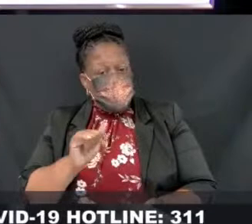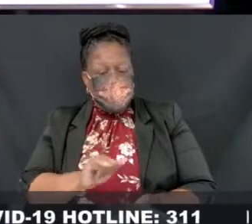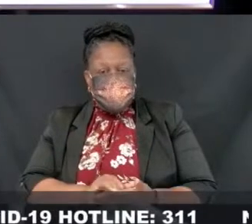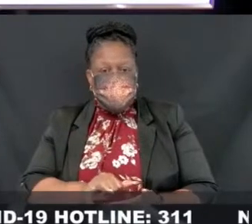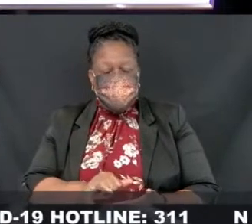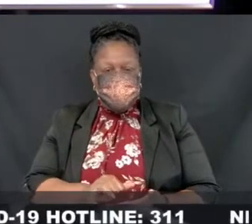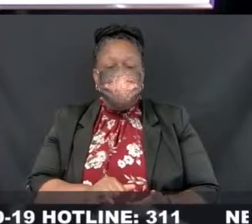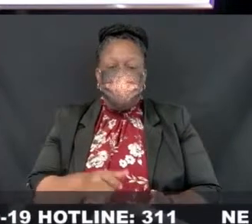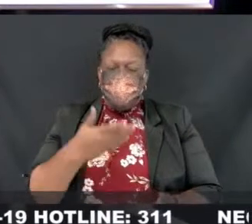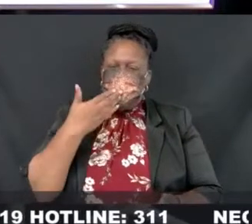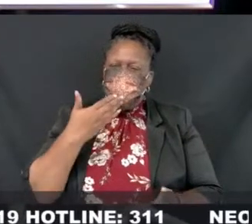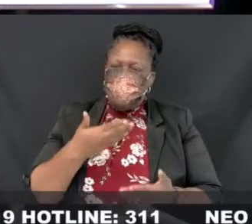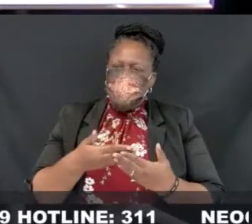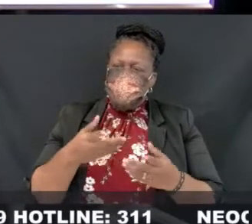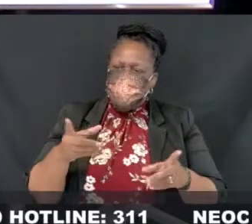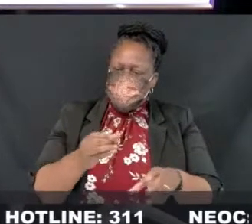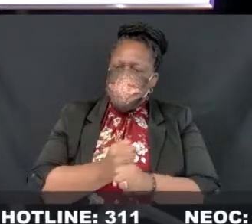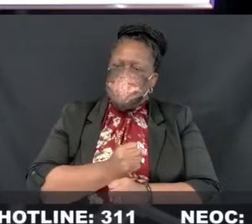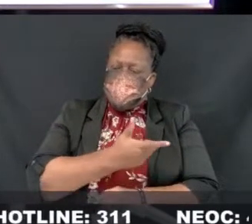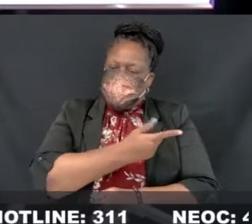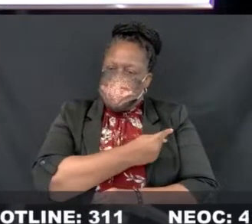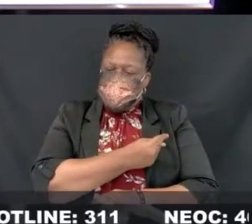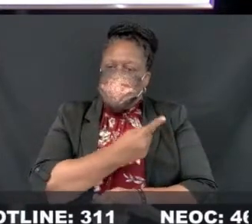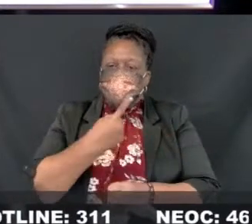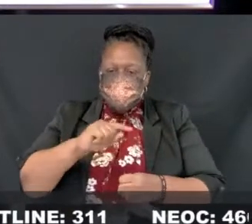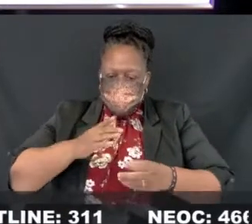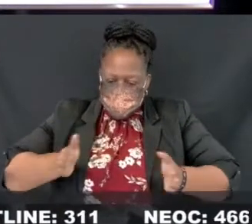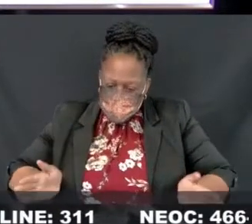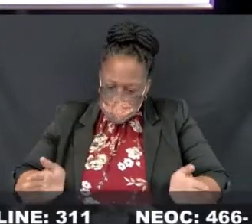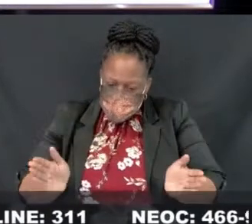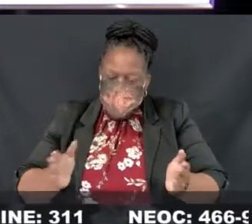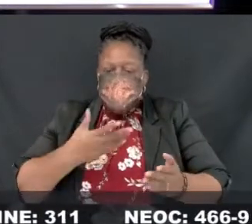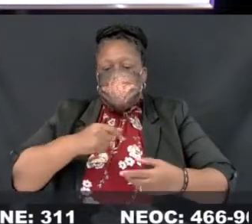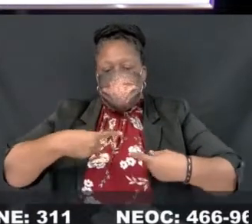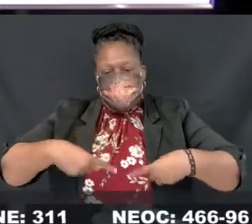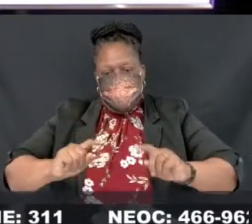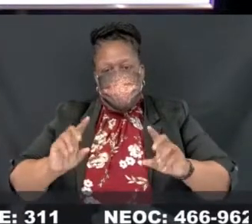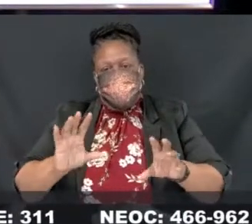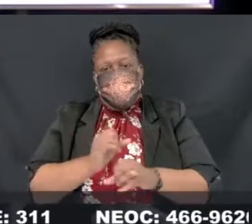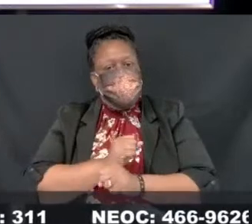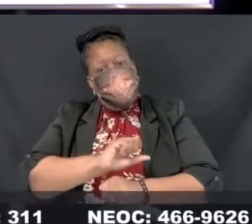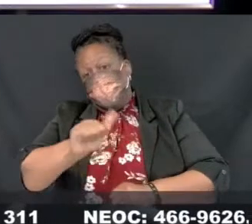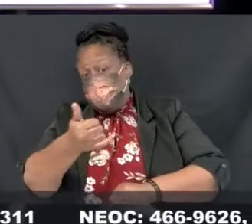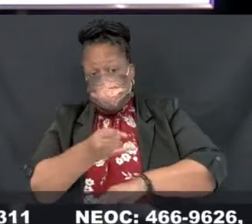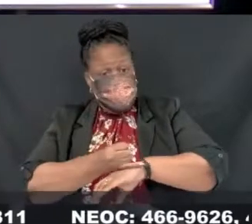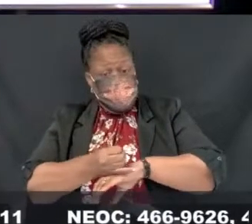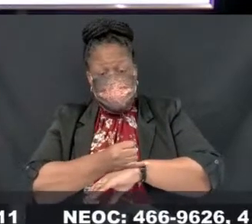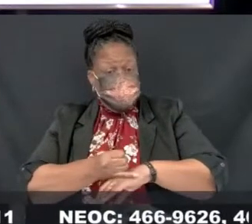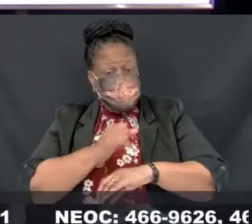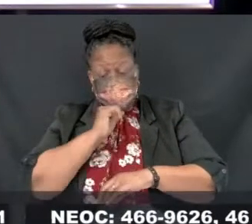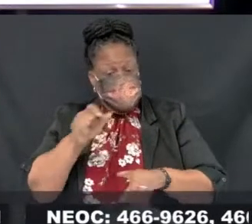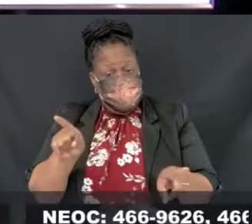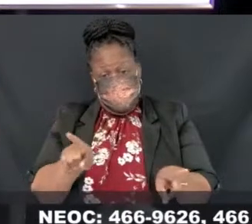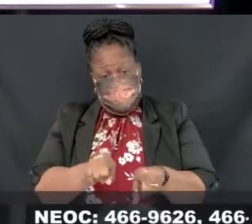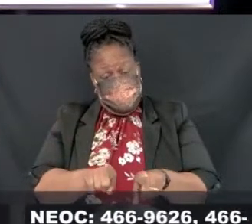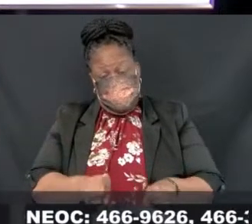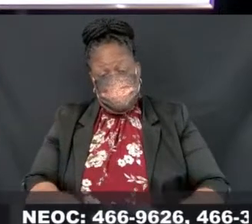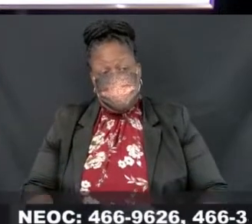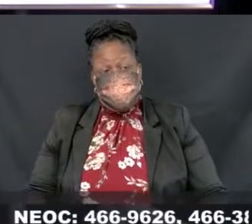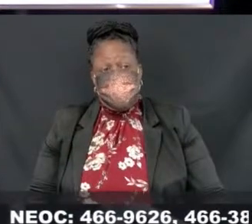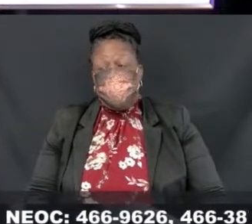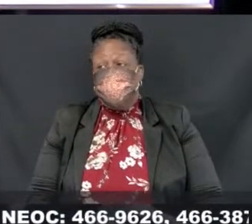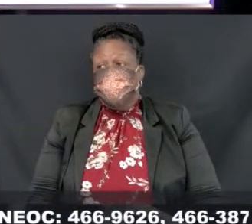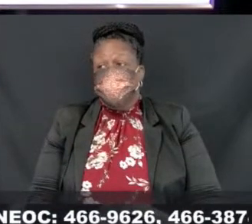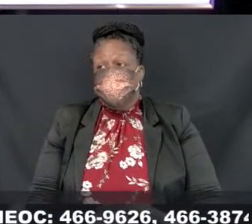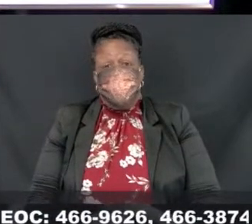education program about the vaccines and their safety and efficacy. Our people had confidence in the health services offering